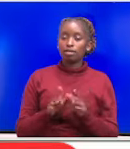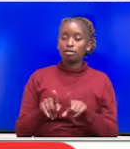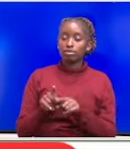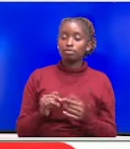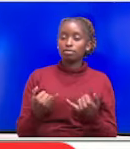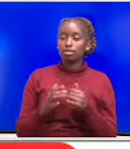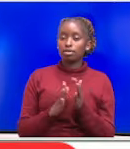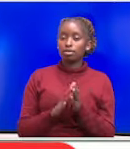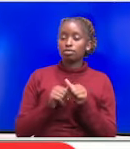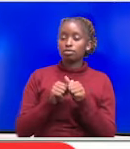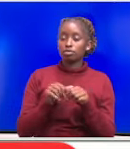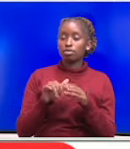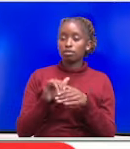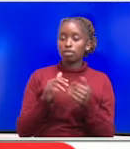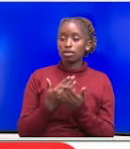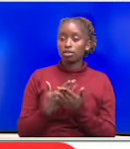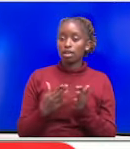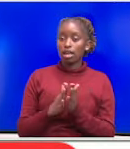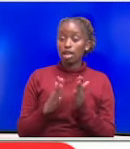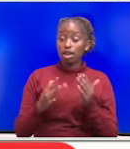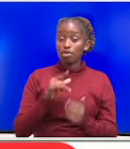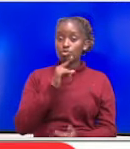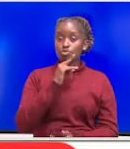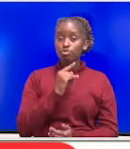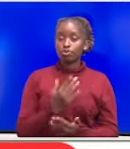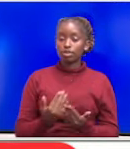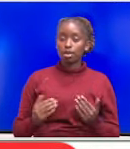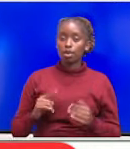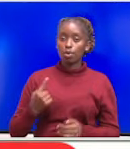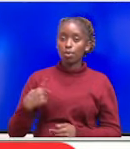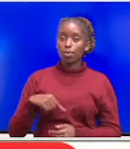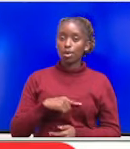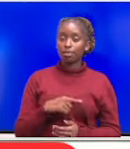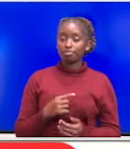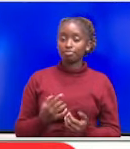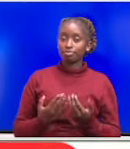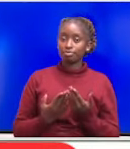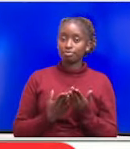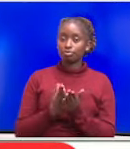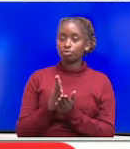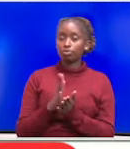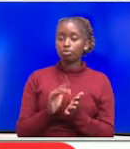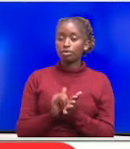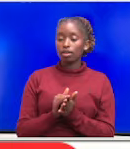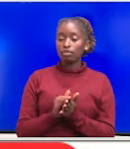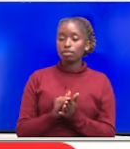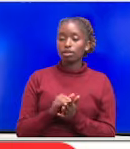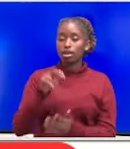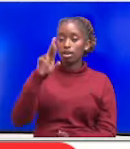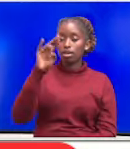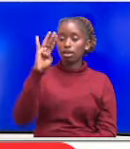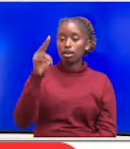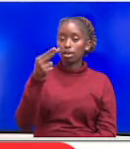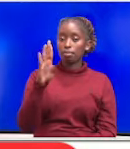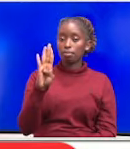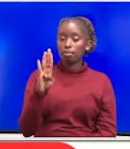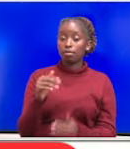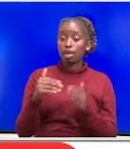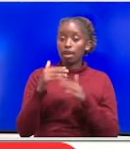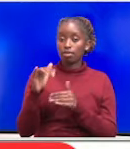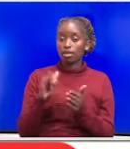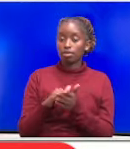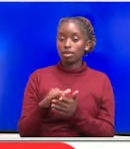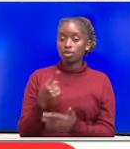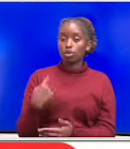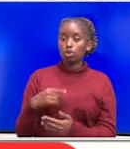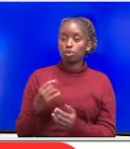Tetu, Ihororo. And so our boy child, we are going to take them through the rehabilitation. After that, we take them